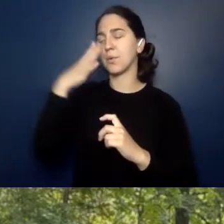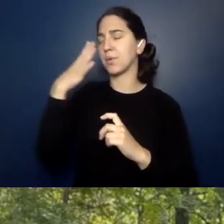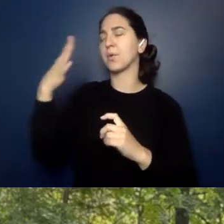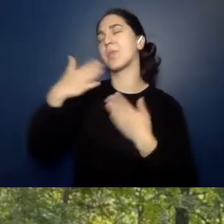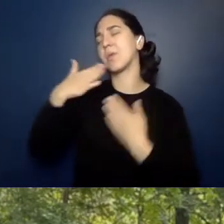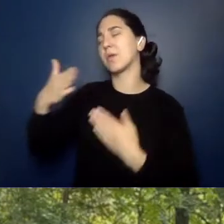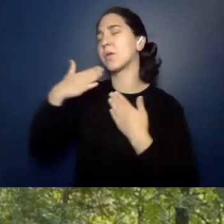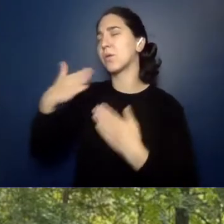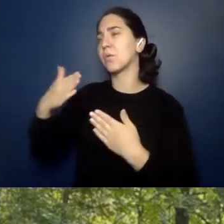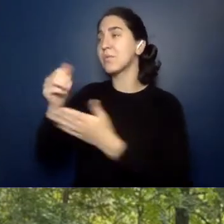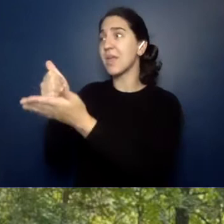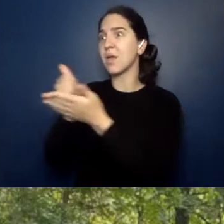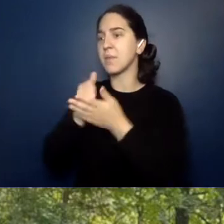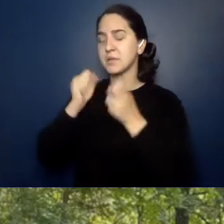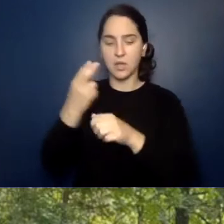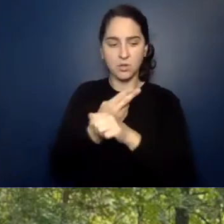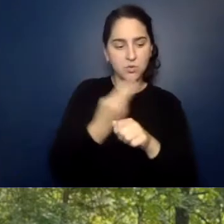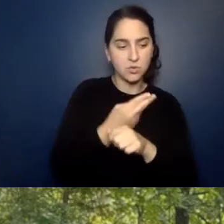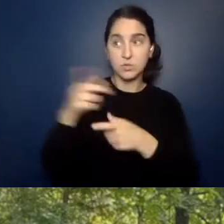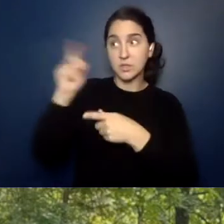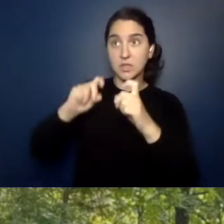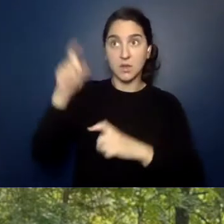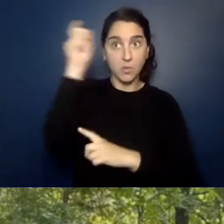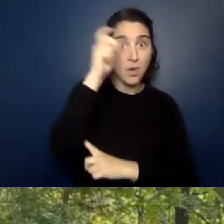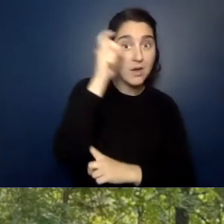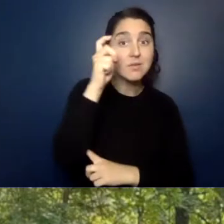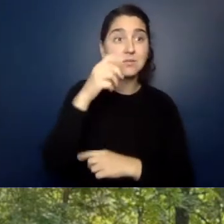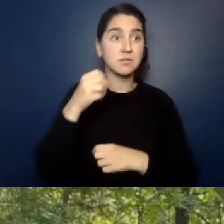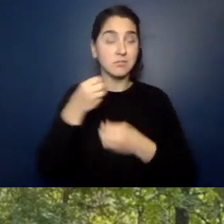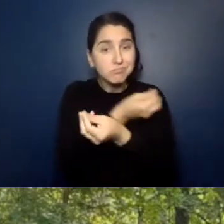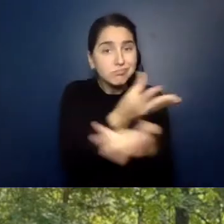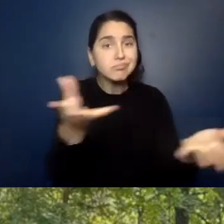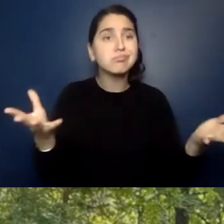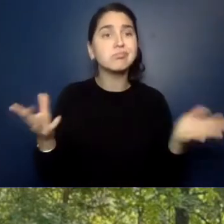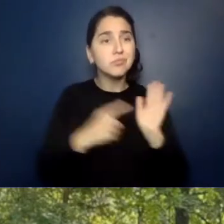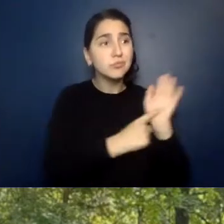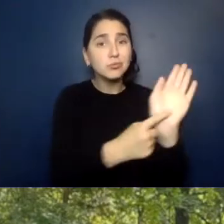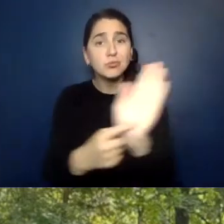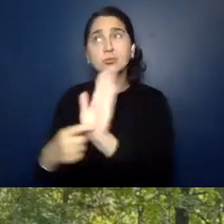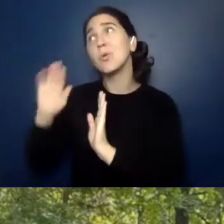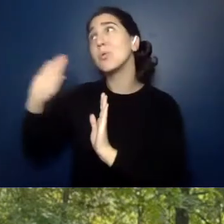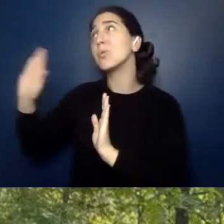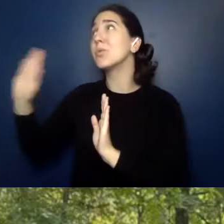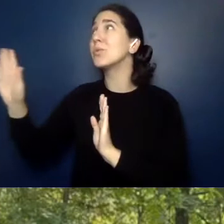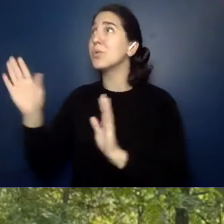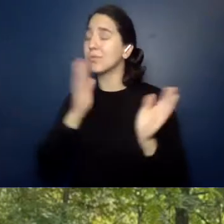in ways that reflect you and that benefit all your people. Make us fit to be your